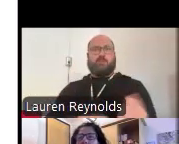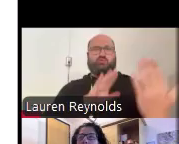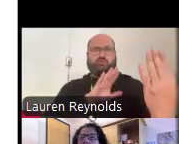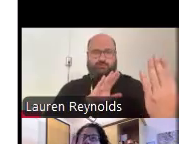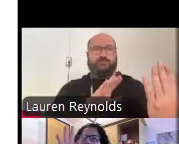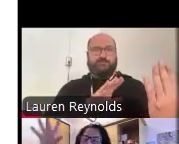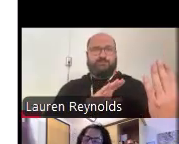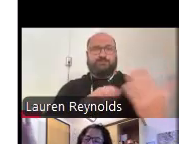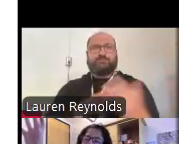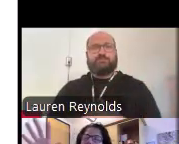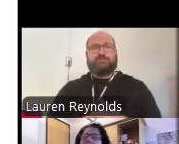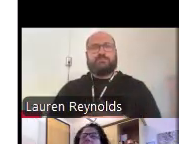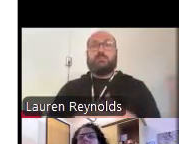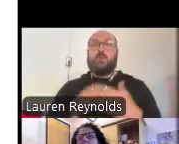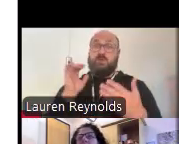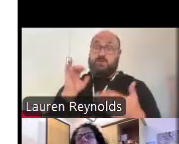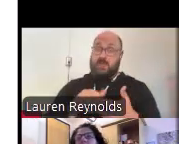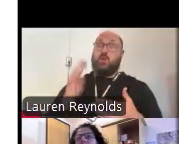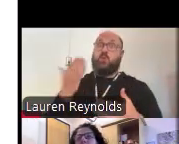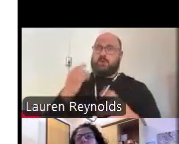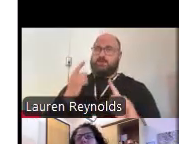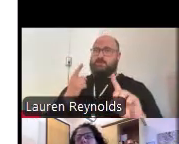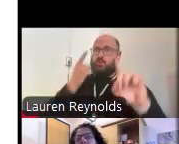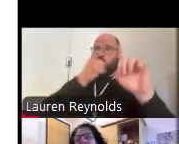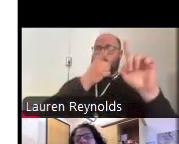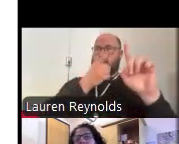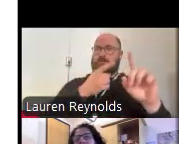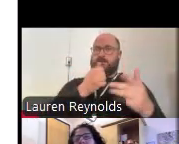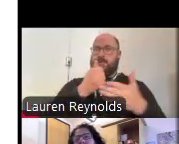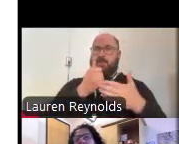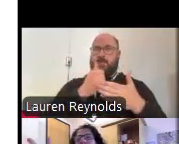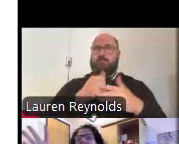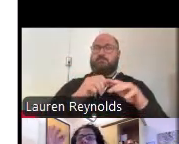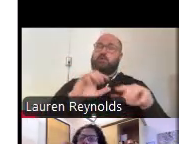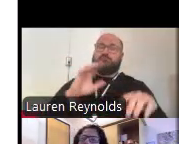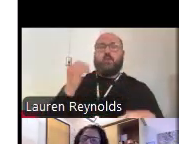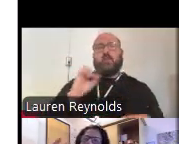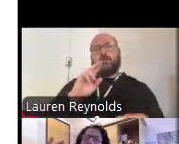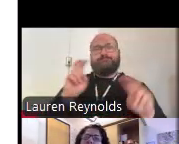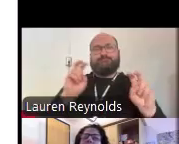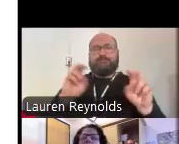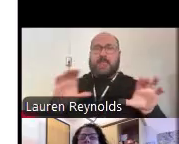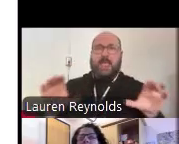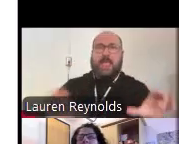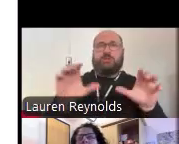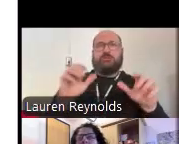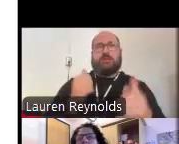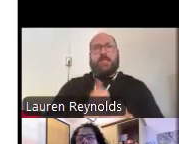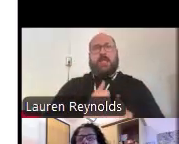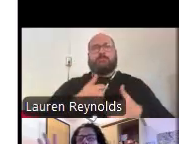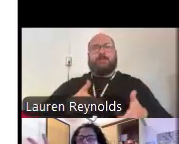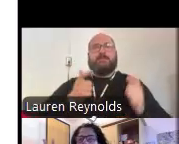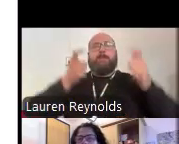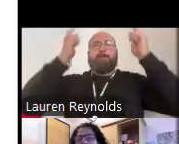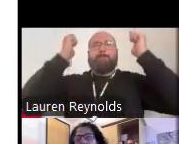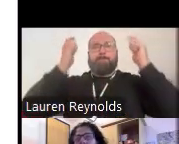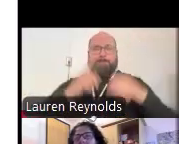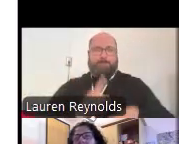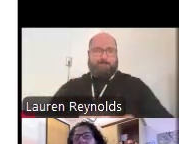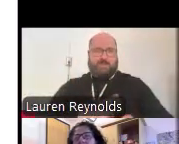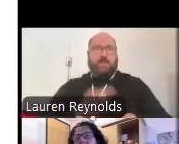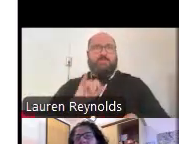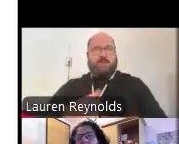ADOS. So that was the goal to help, or action to help speed up the time